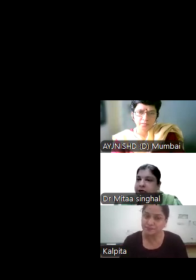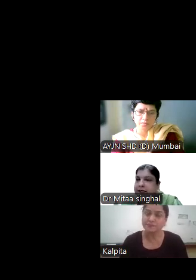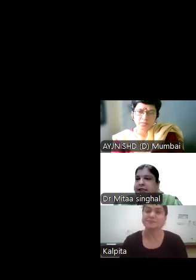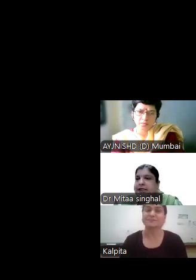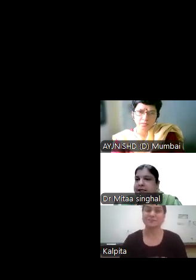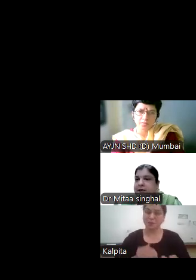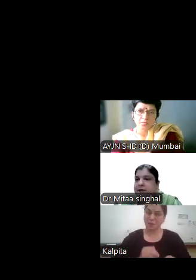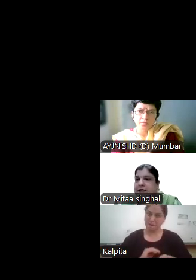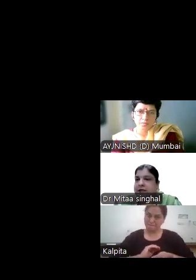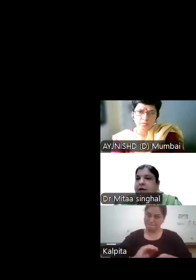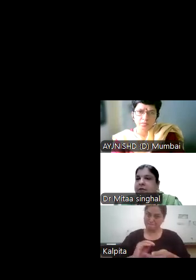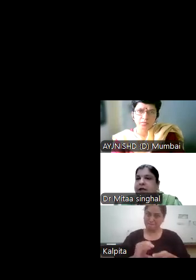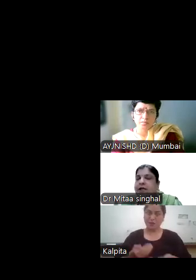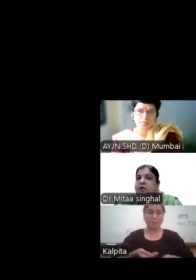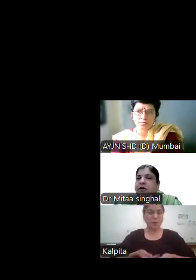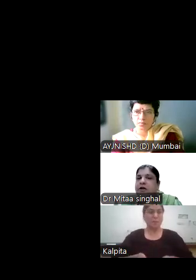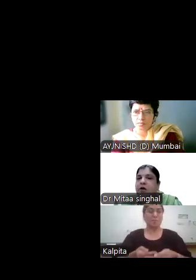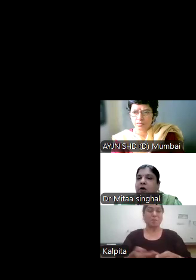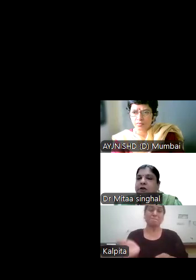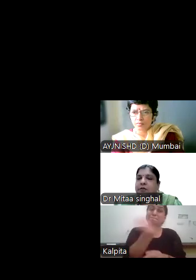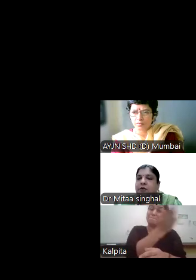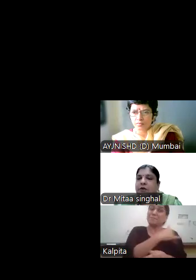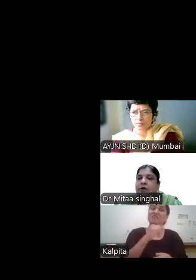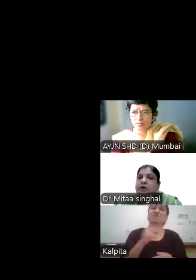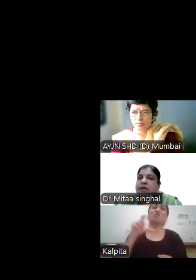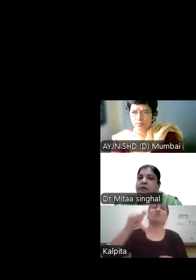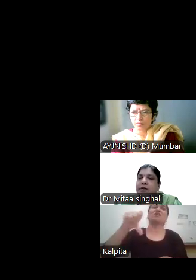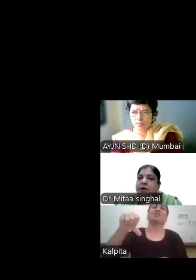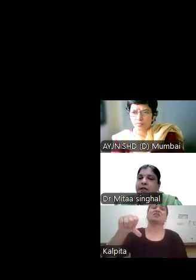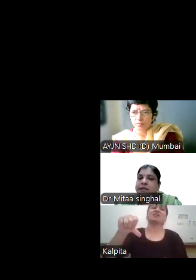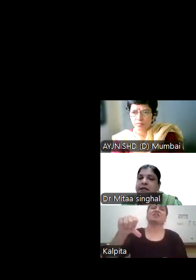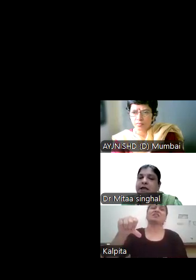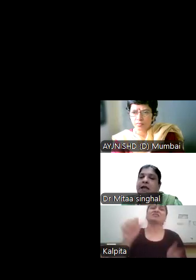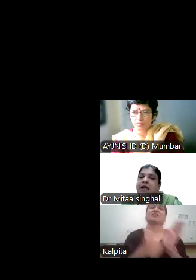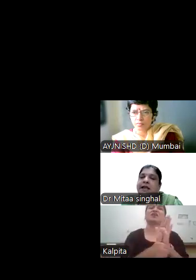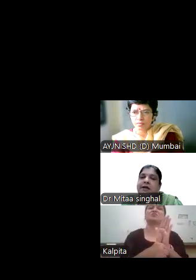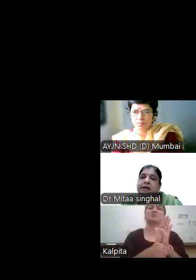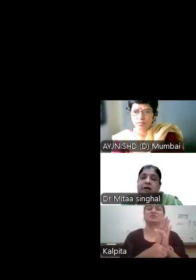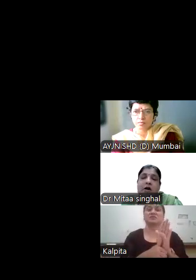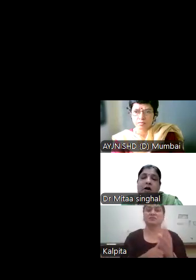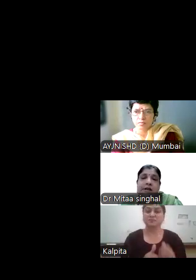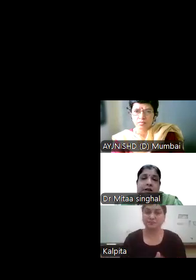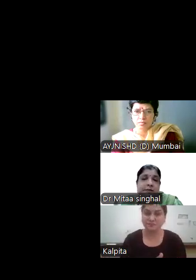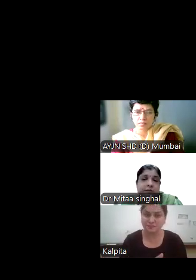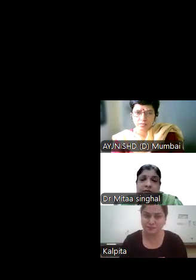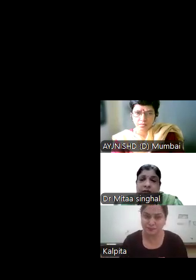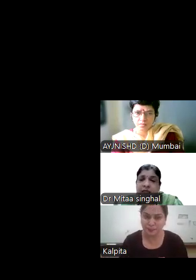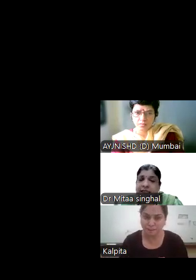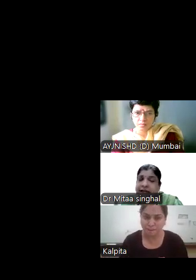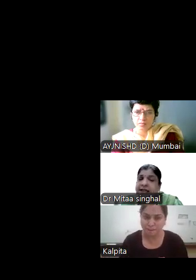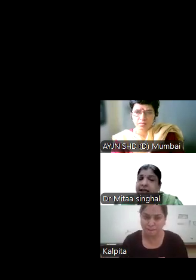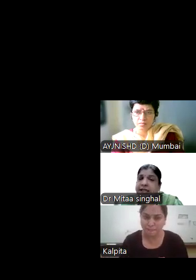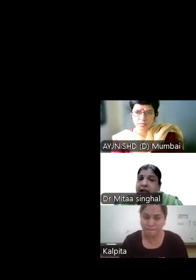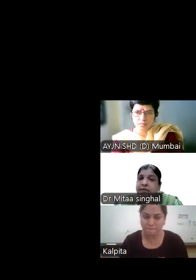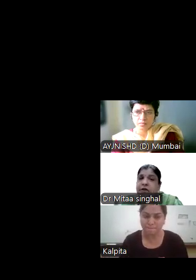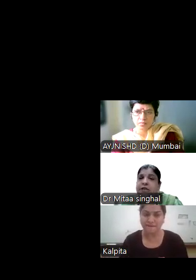born before 36 weeks, preterm children are also prone to cerebral palsy. They will not,